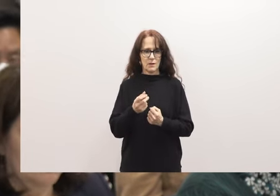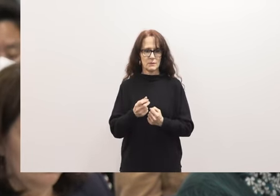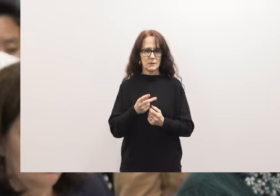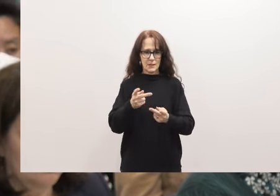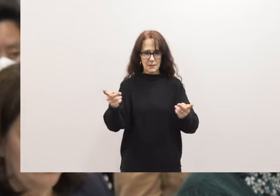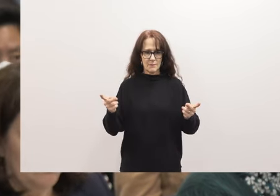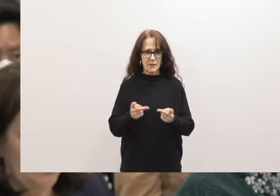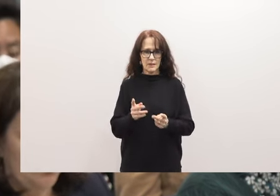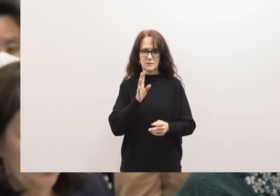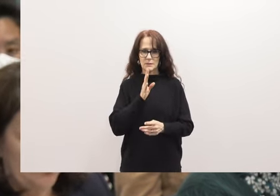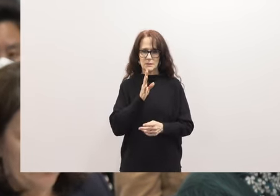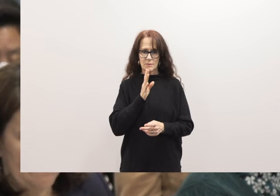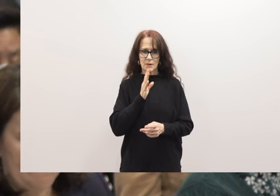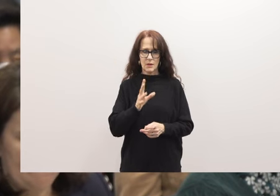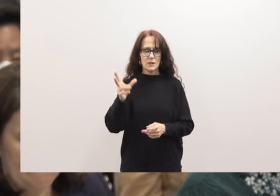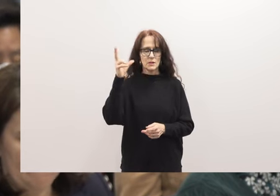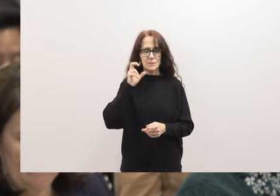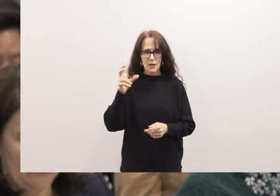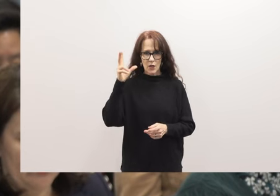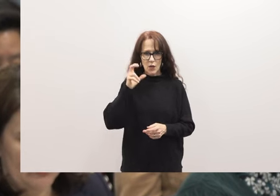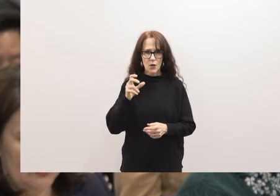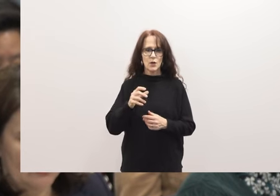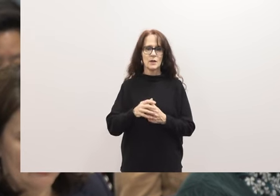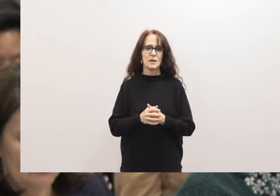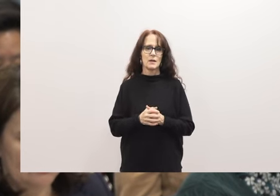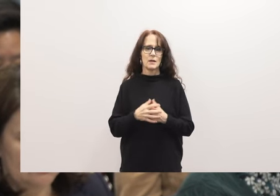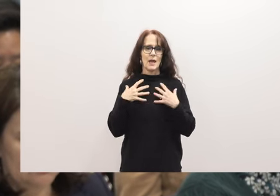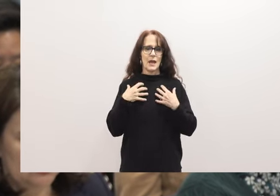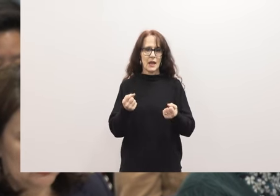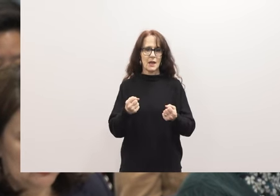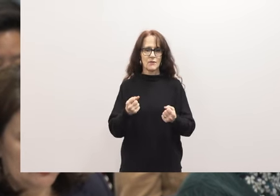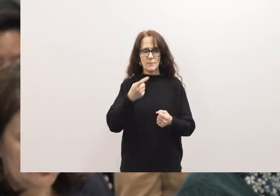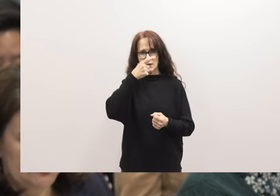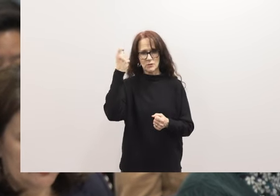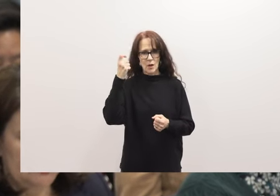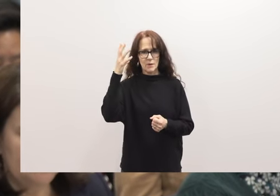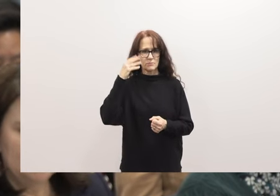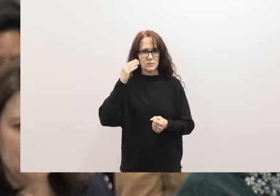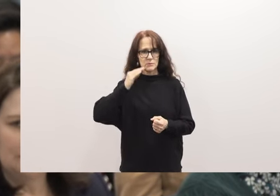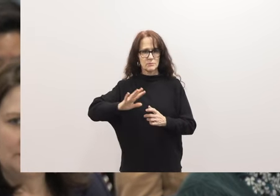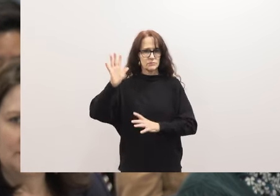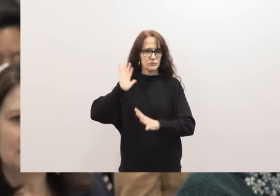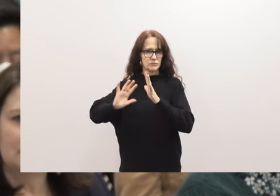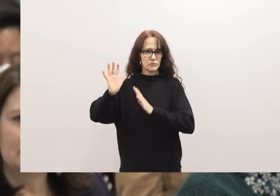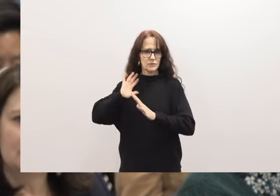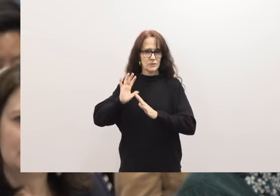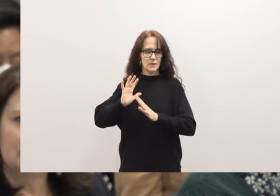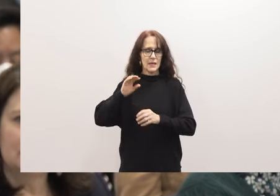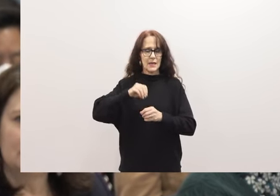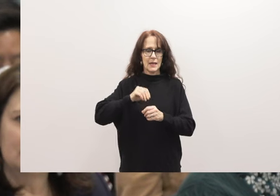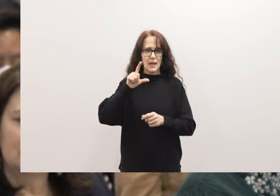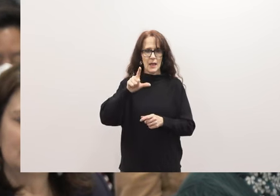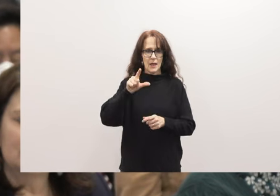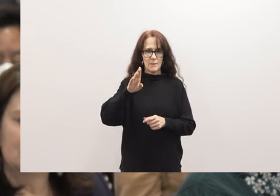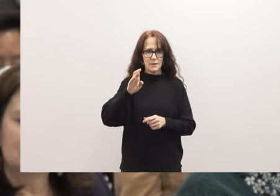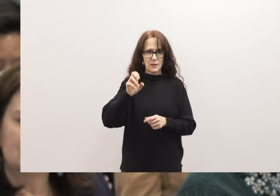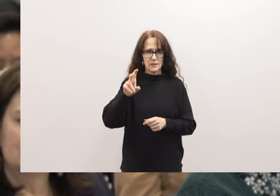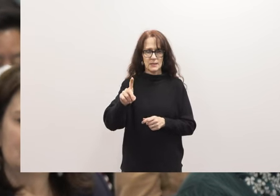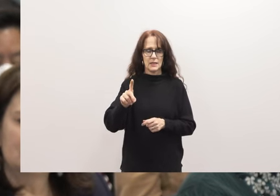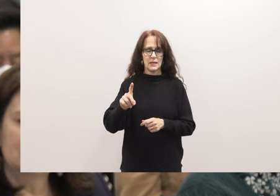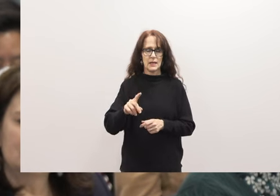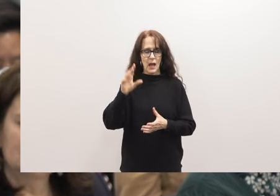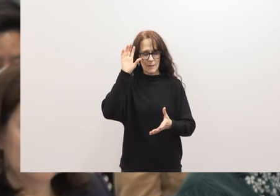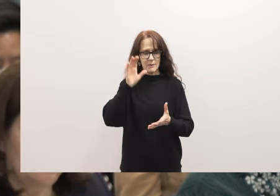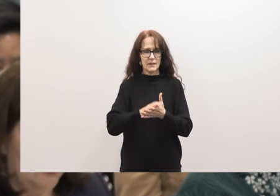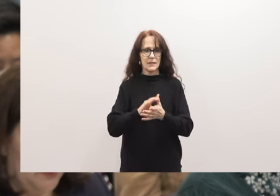space to speak, to be heard, to heal from the traumas that I've endured and being in Long Beach Unified School District. I believe